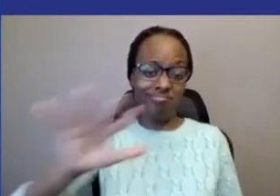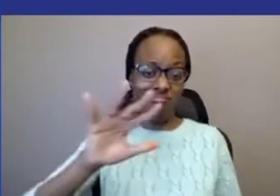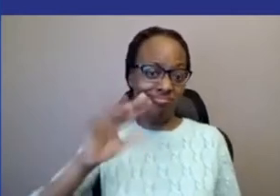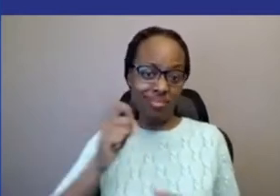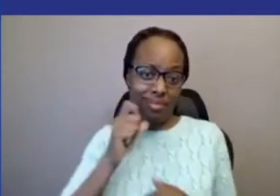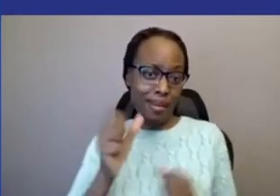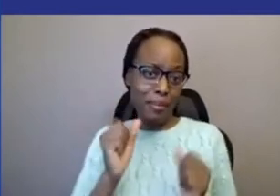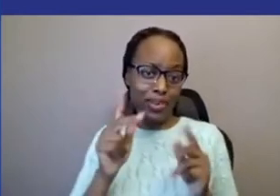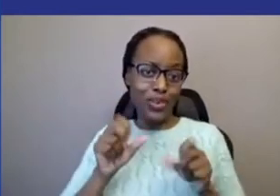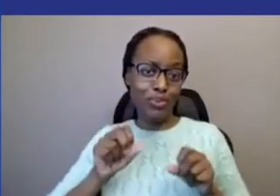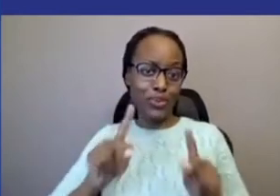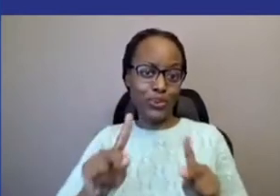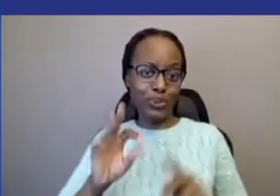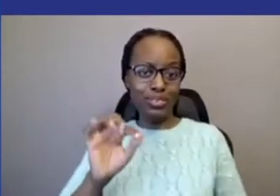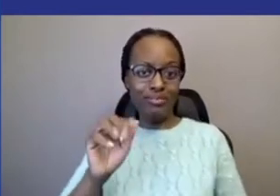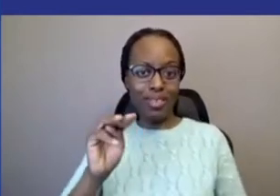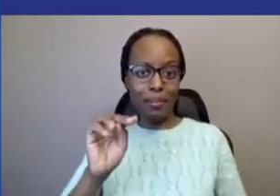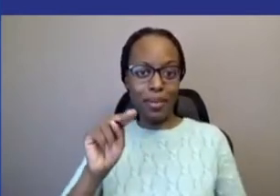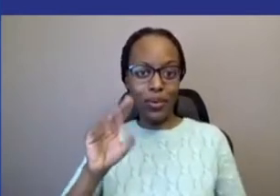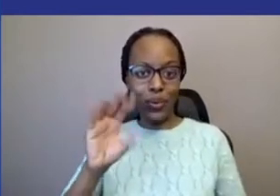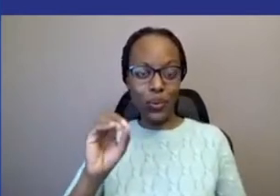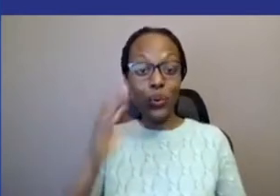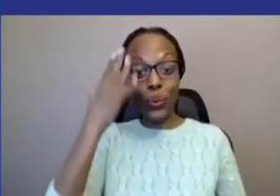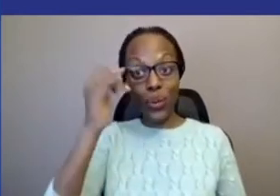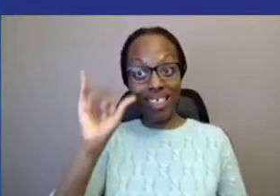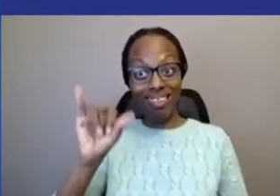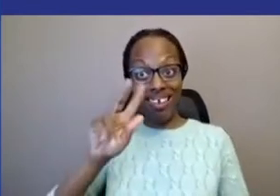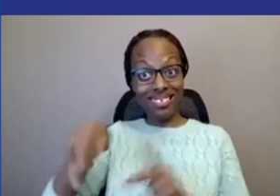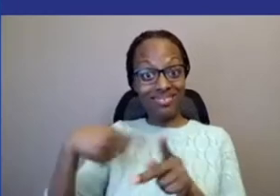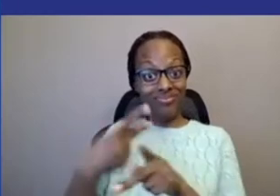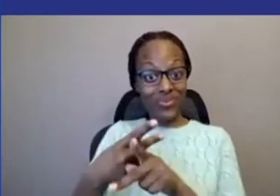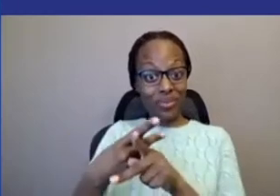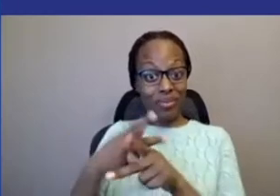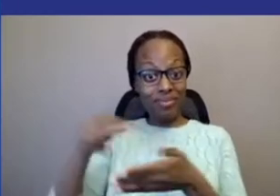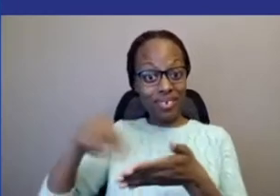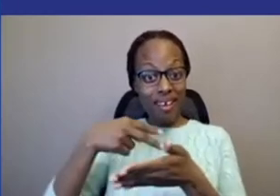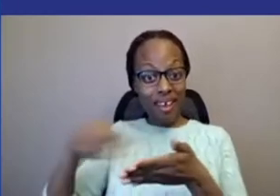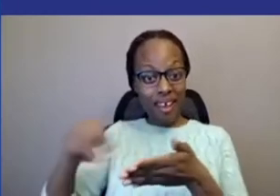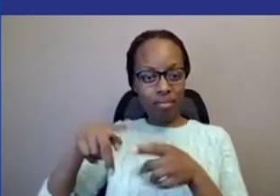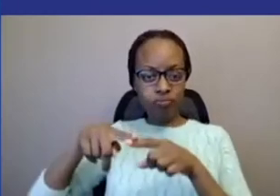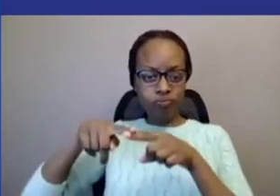It's a form that relies heavily on